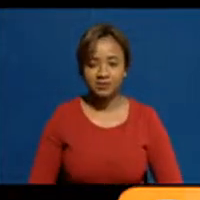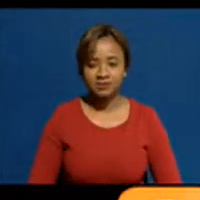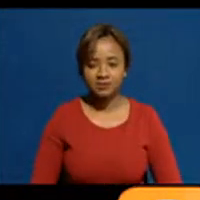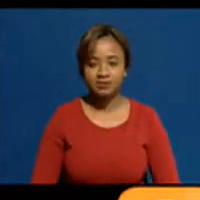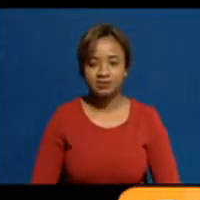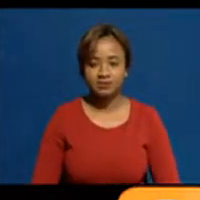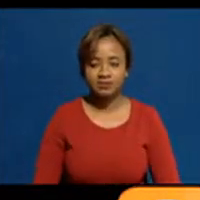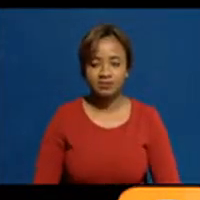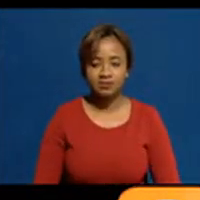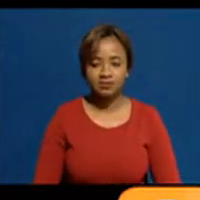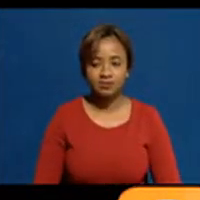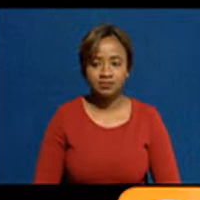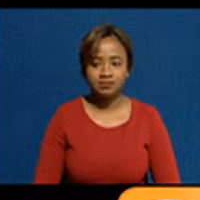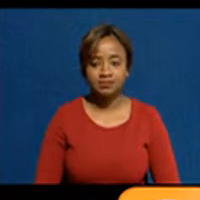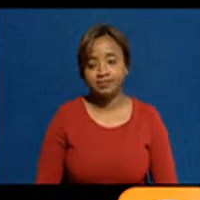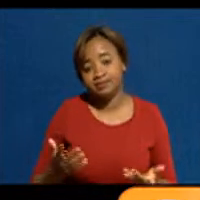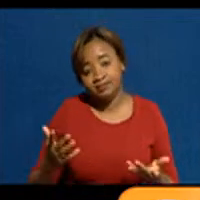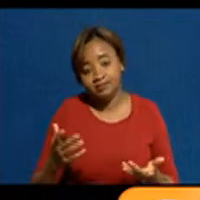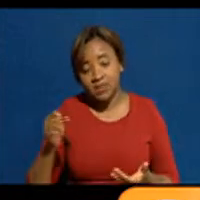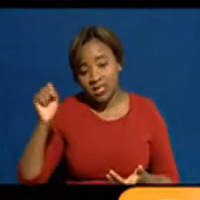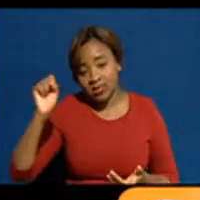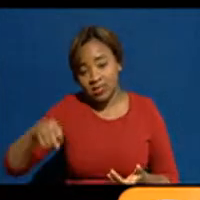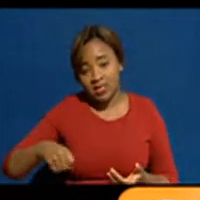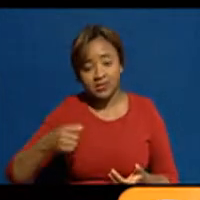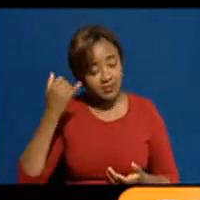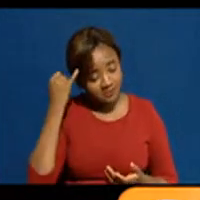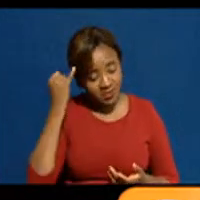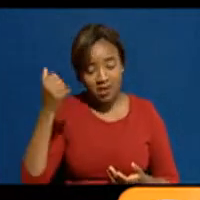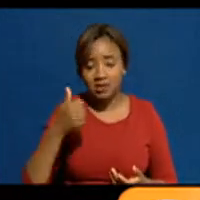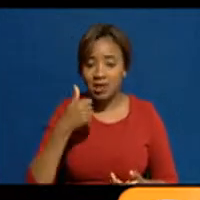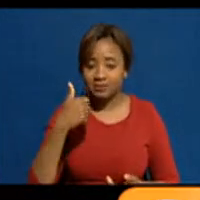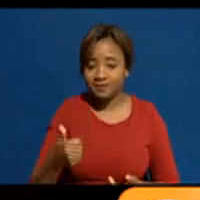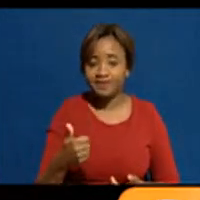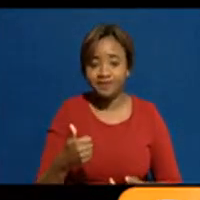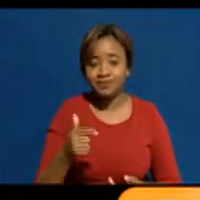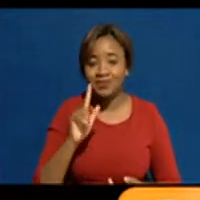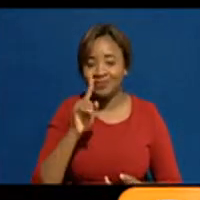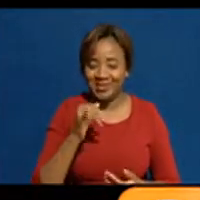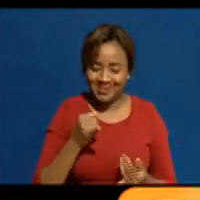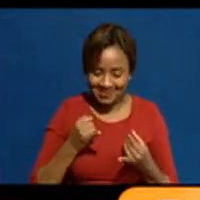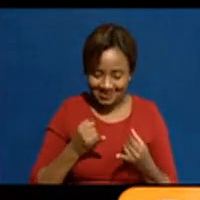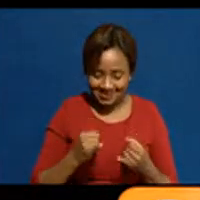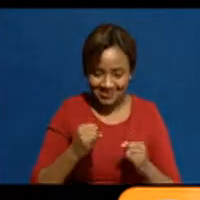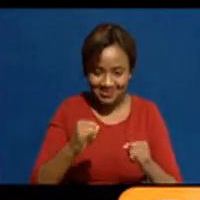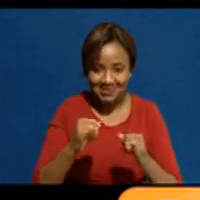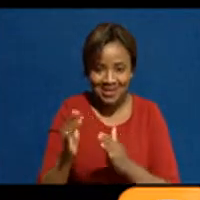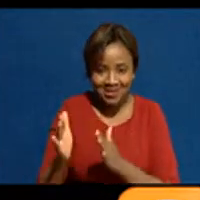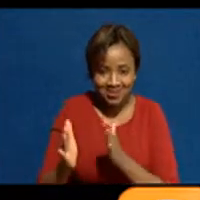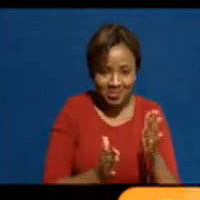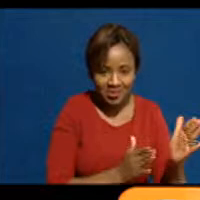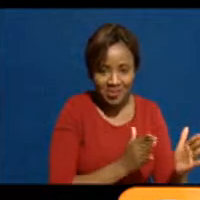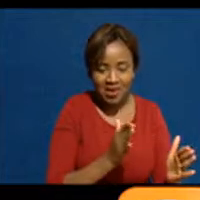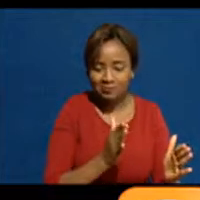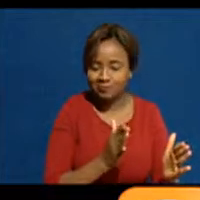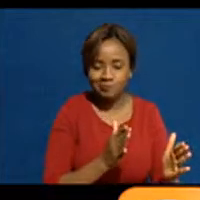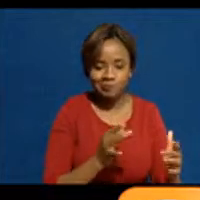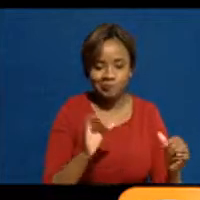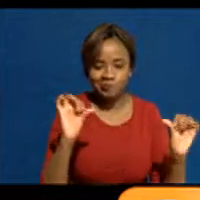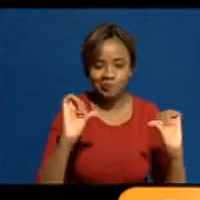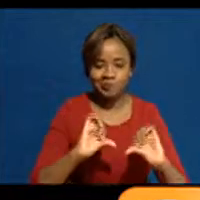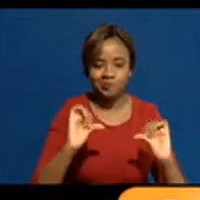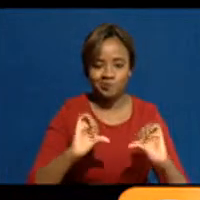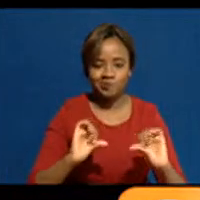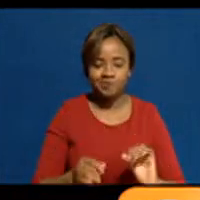think, yes, CBC, yes, good idea. Implementation, preparedness, no. Certainly not a yet.